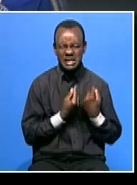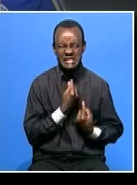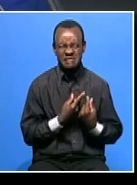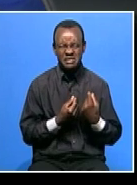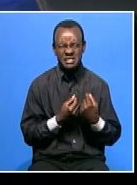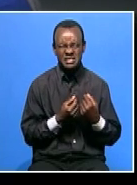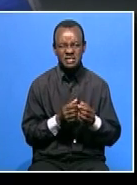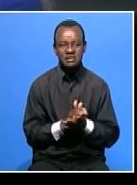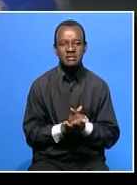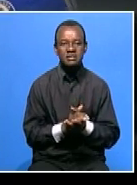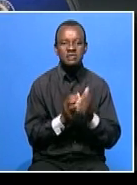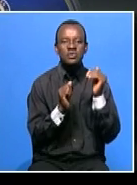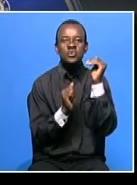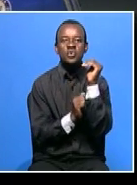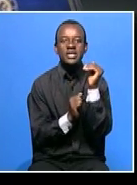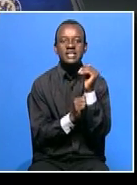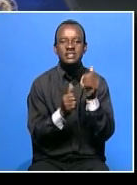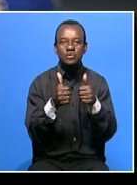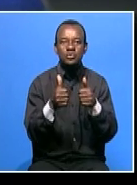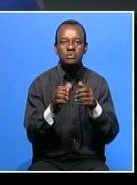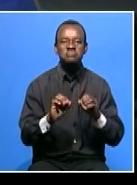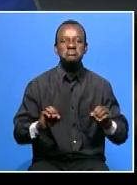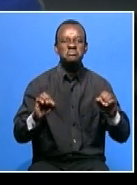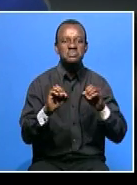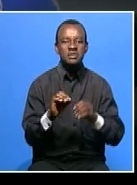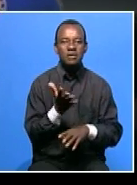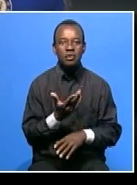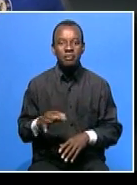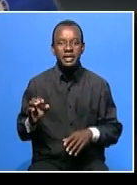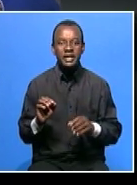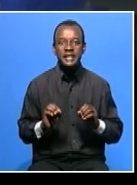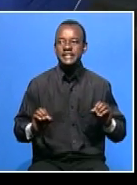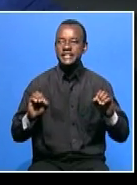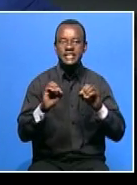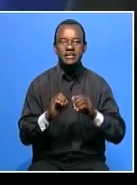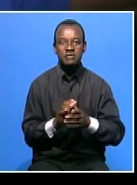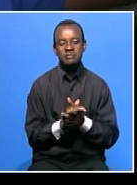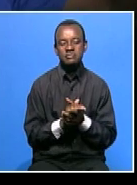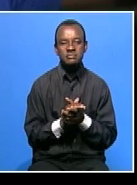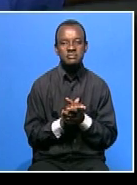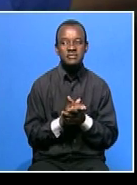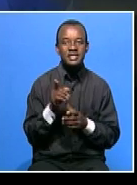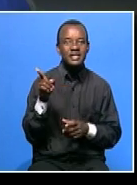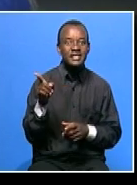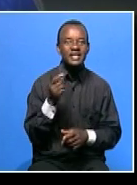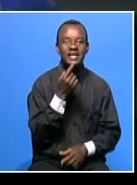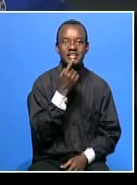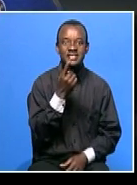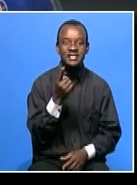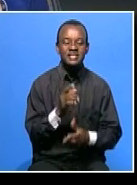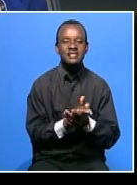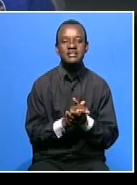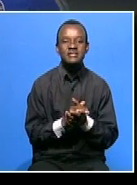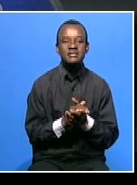toilet. We are suffering with the water. They are saying the water is done. We dig the water pipes here in